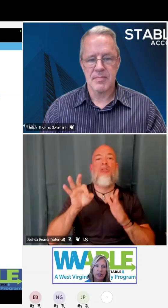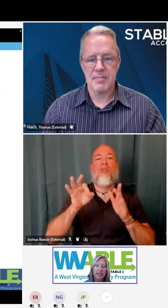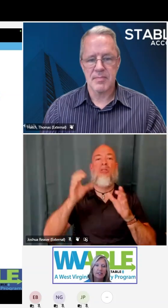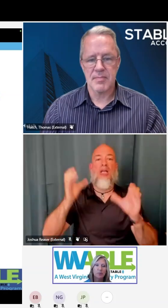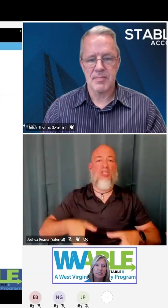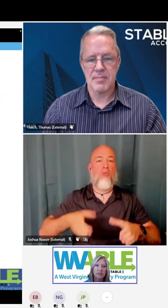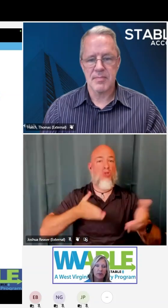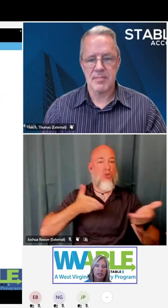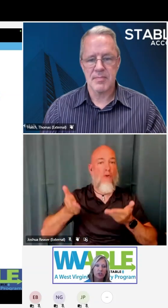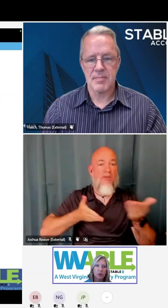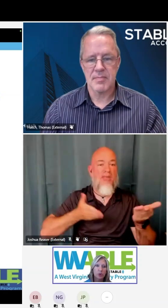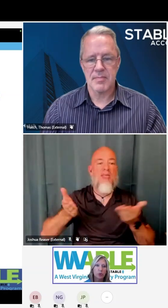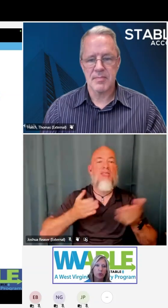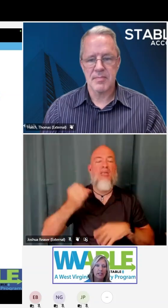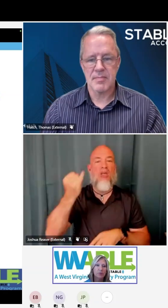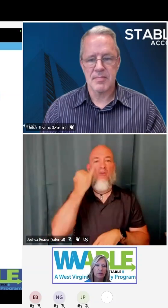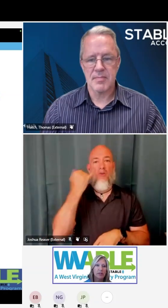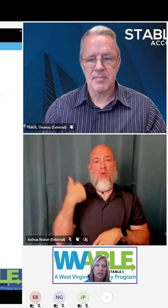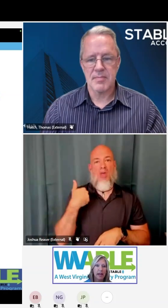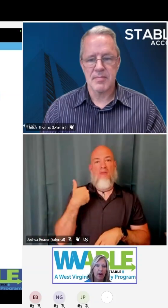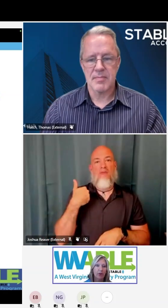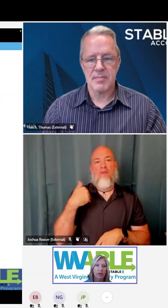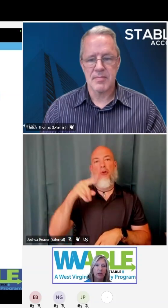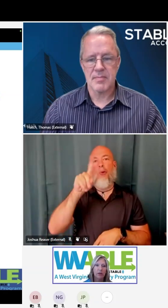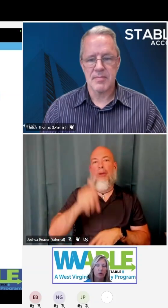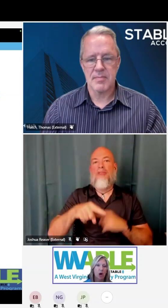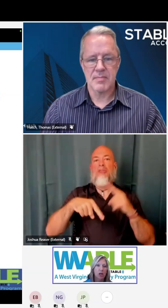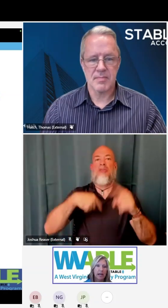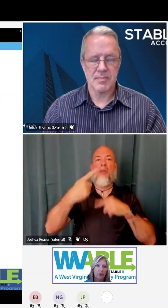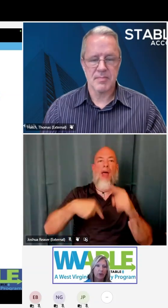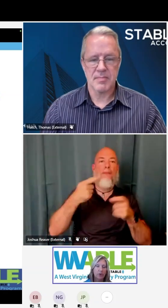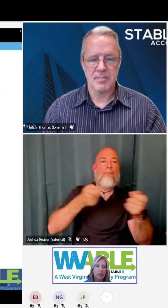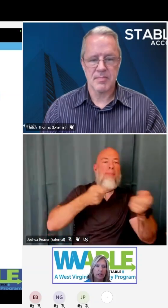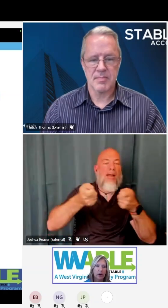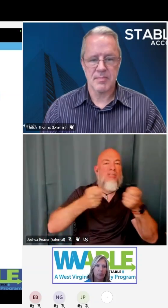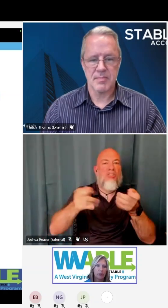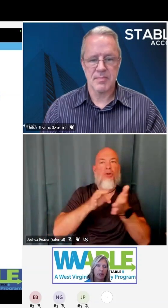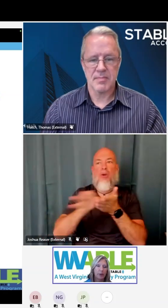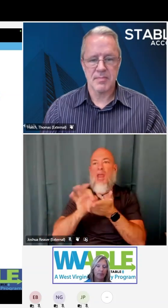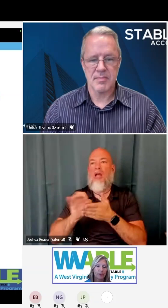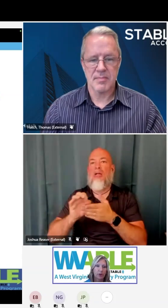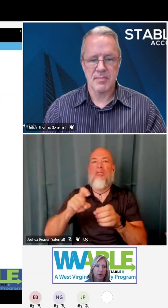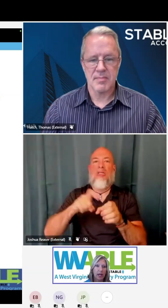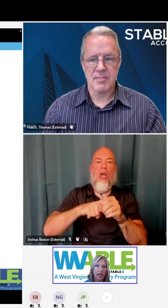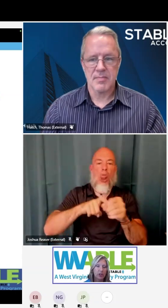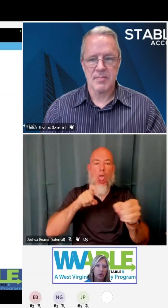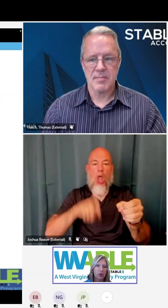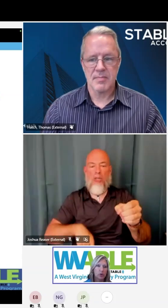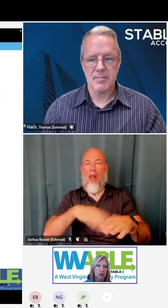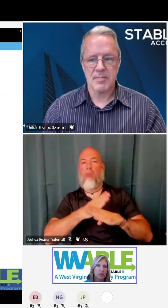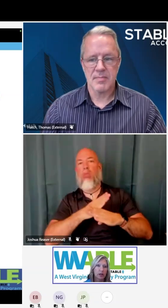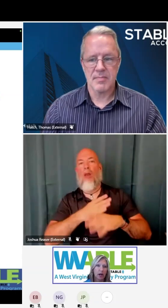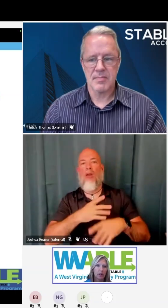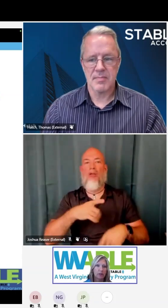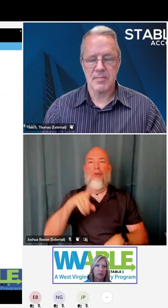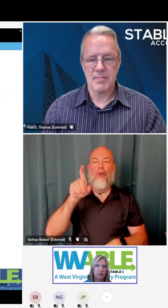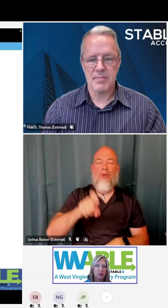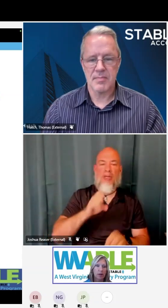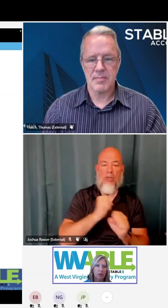a question that is specific to management of the account, if you're logged out, you need help creating a new